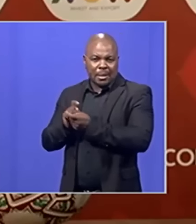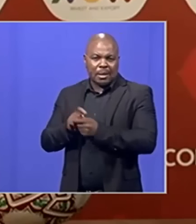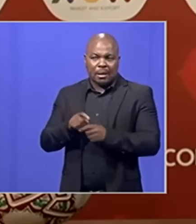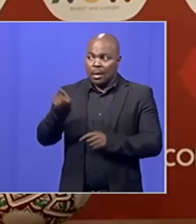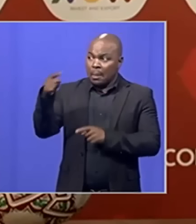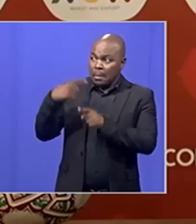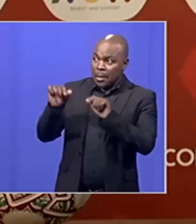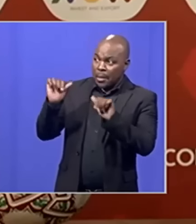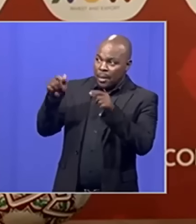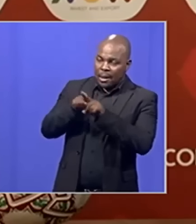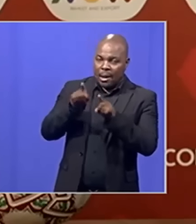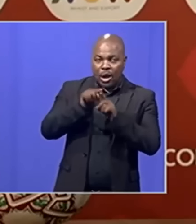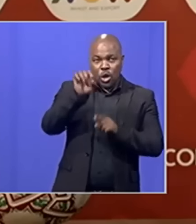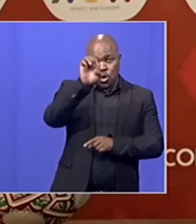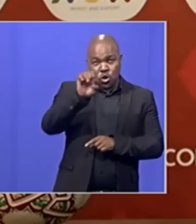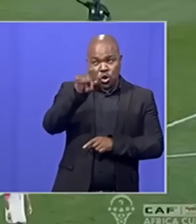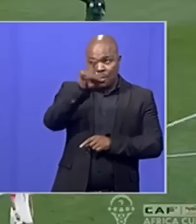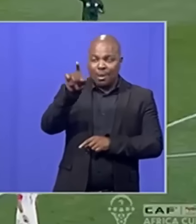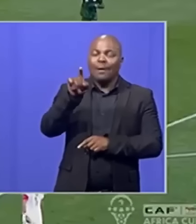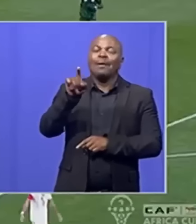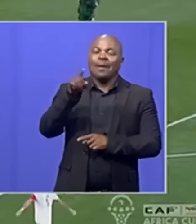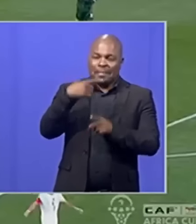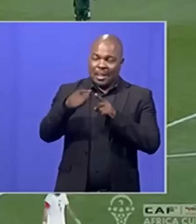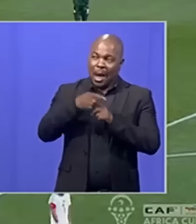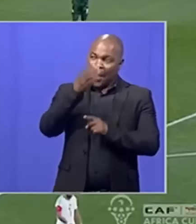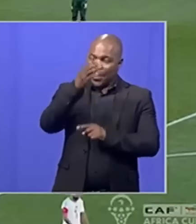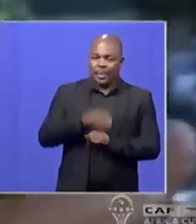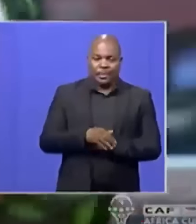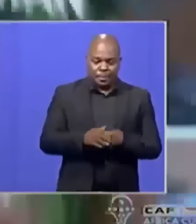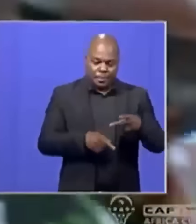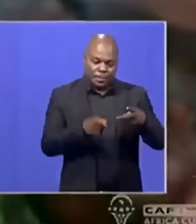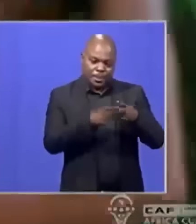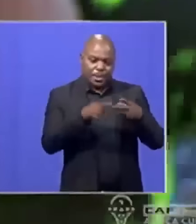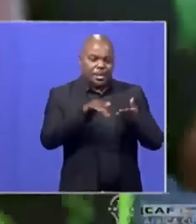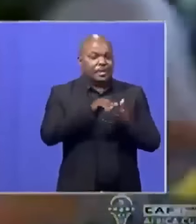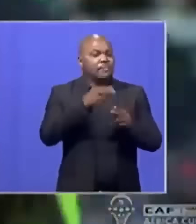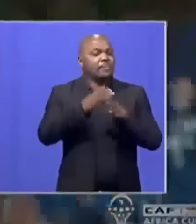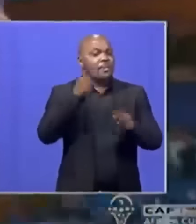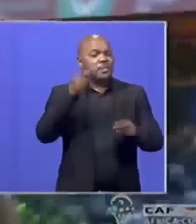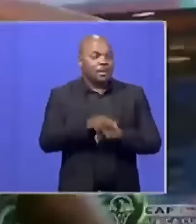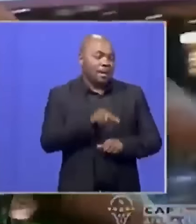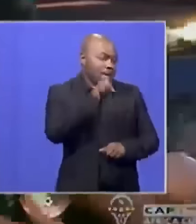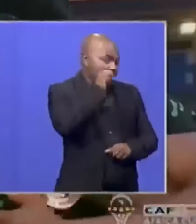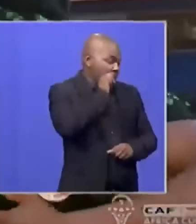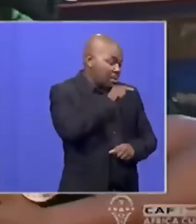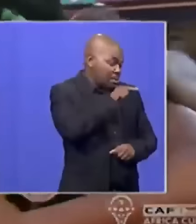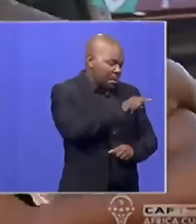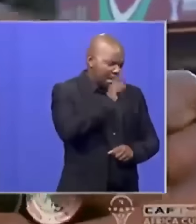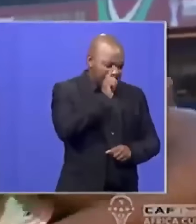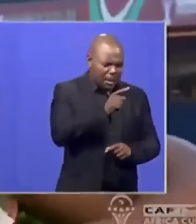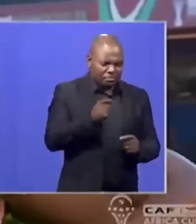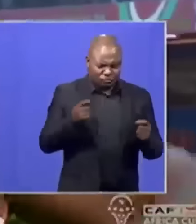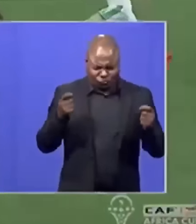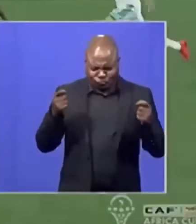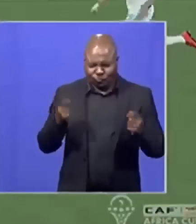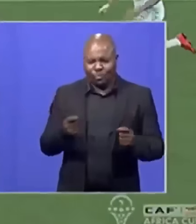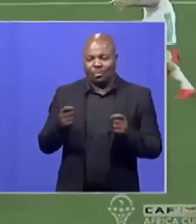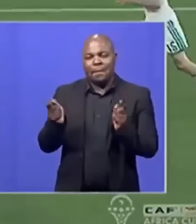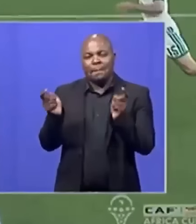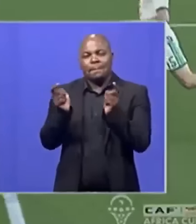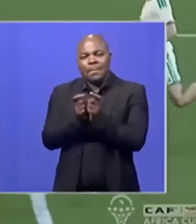and they play in Europe, which make their life easier. Papading ye nngwe se ka makgaolakgang Nigeria tla tshwanela ke go lebagana le ngalaba ya Thaba